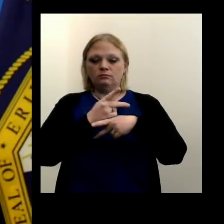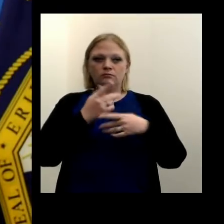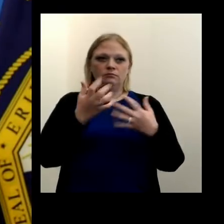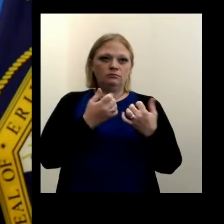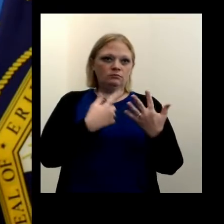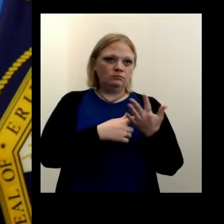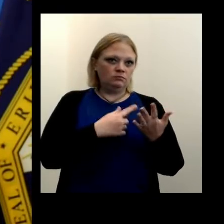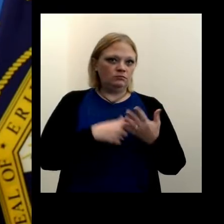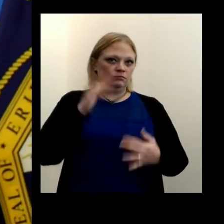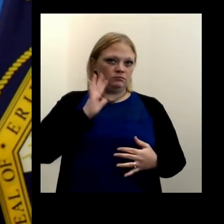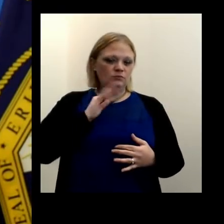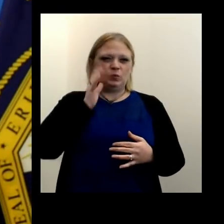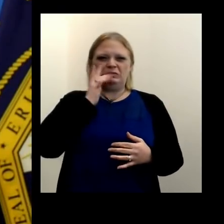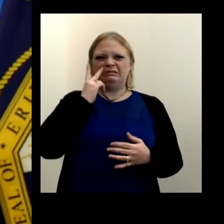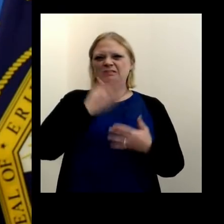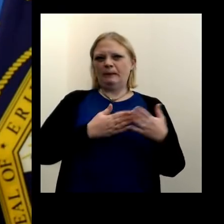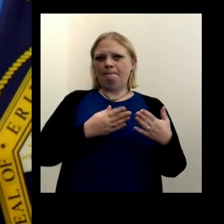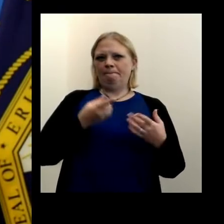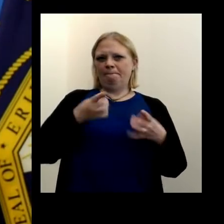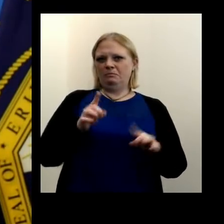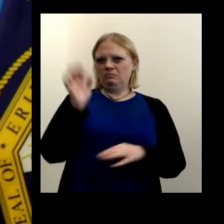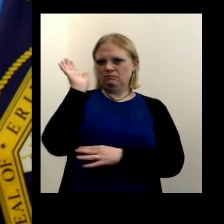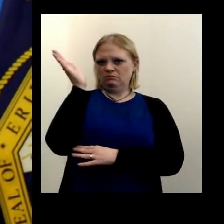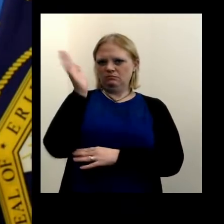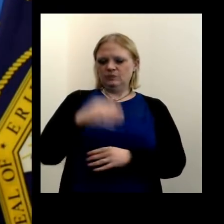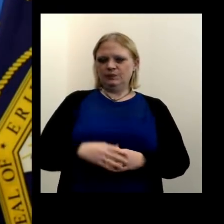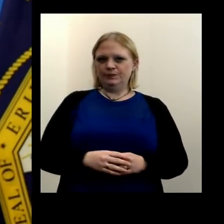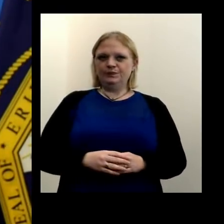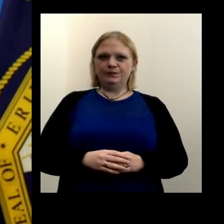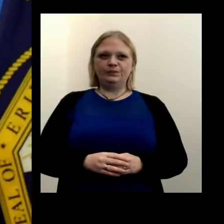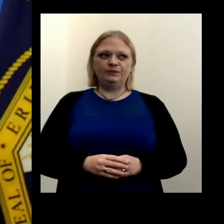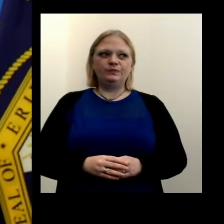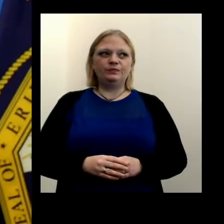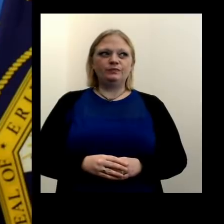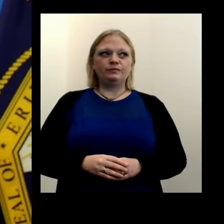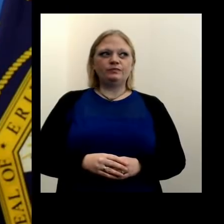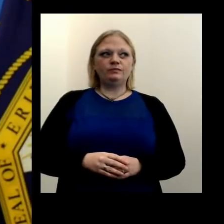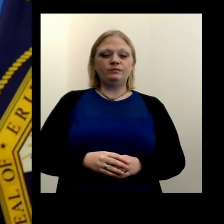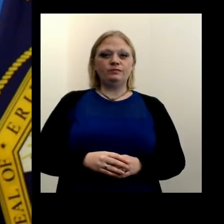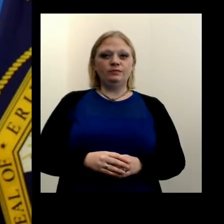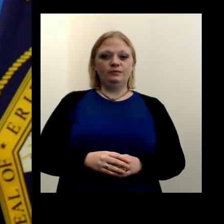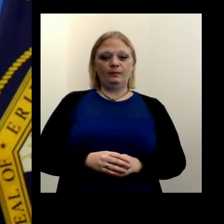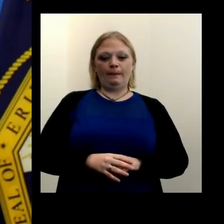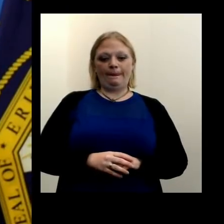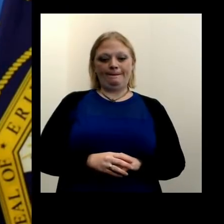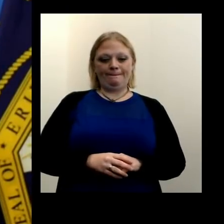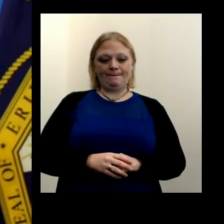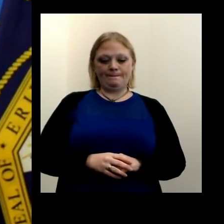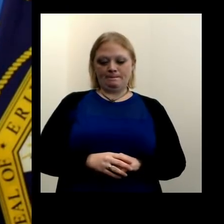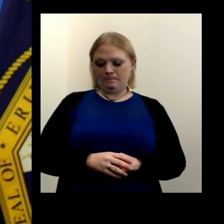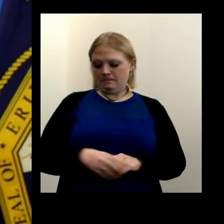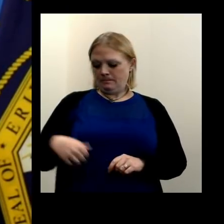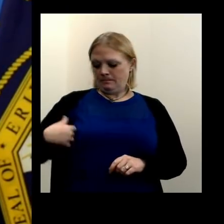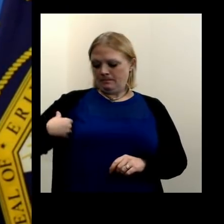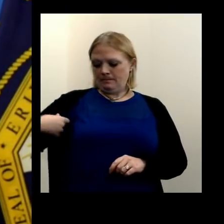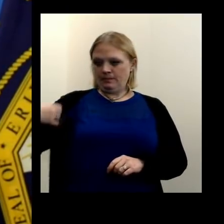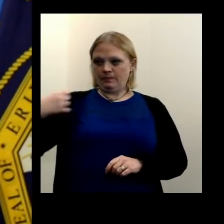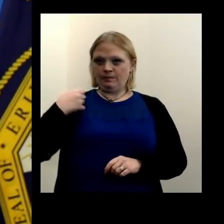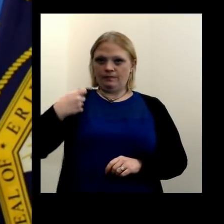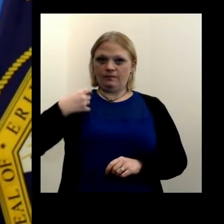see some of it during this presentation. And I would just note that we are once